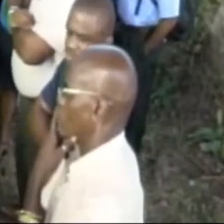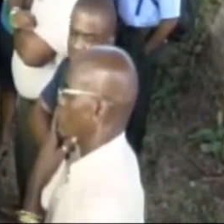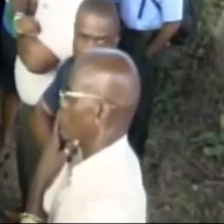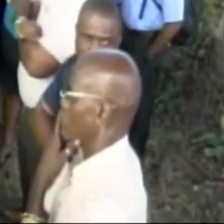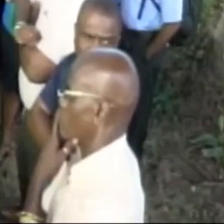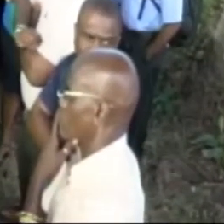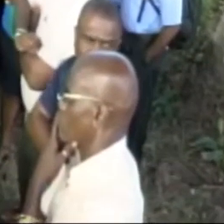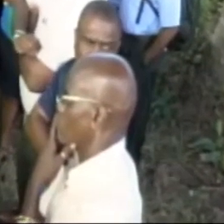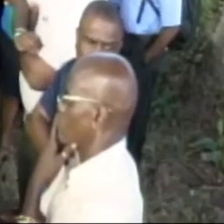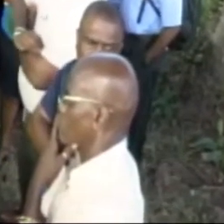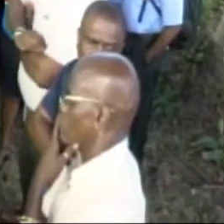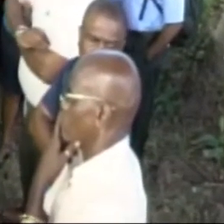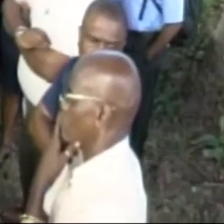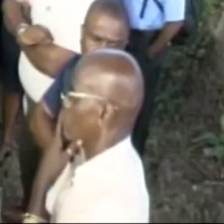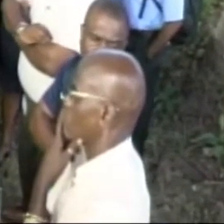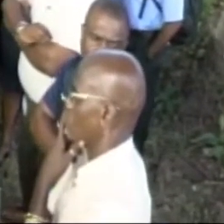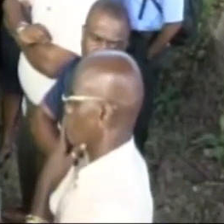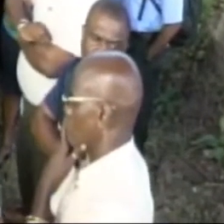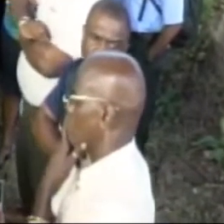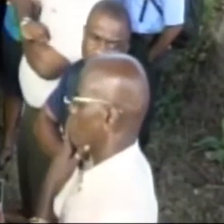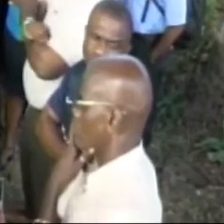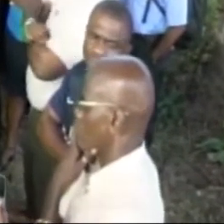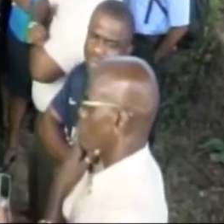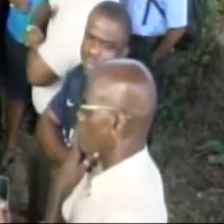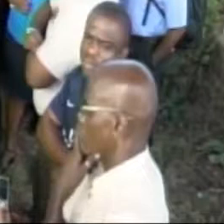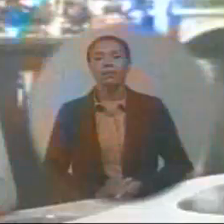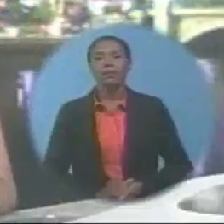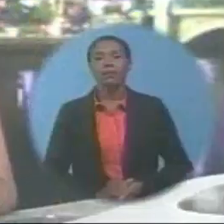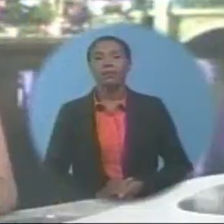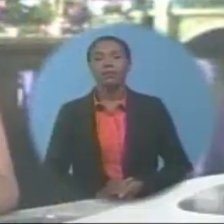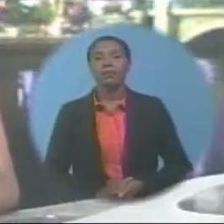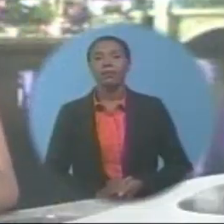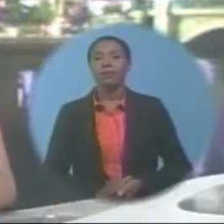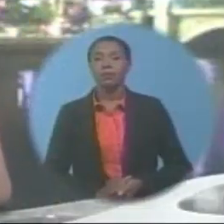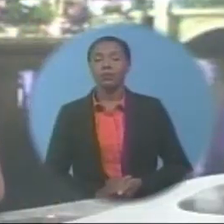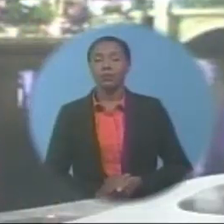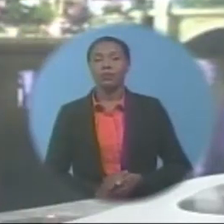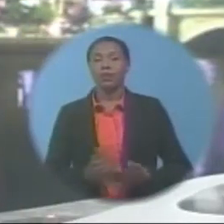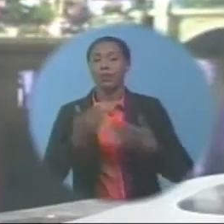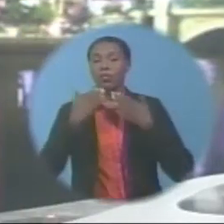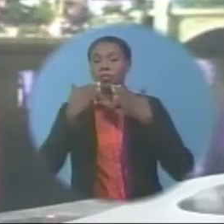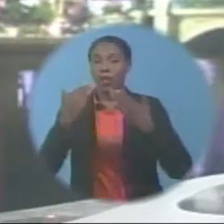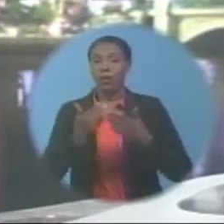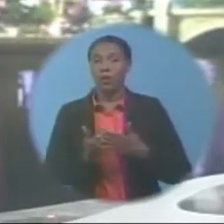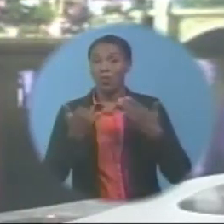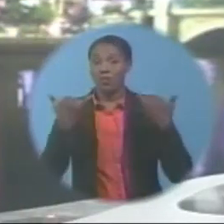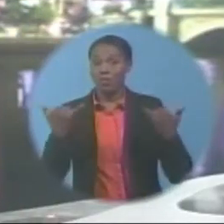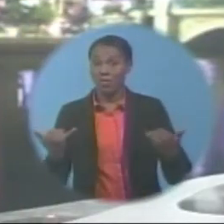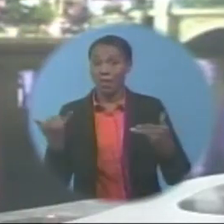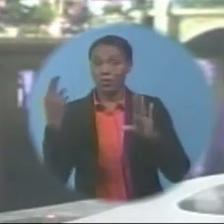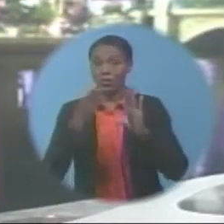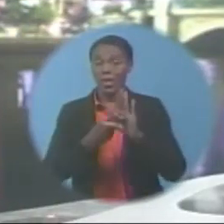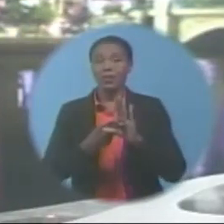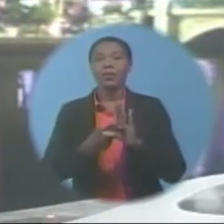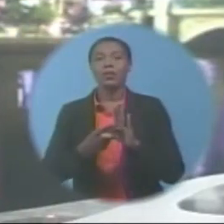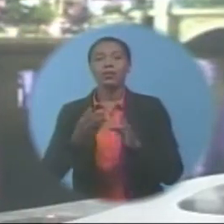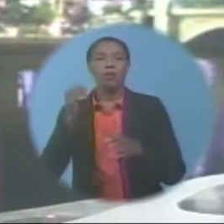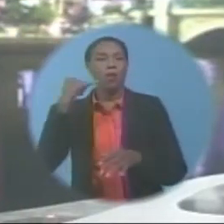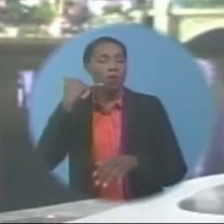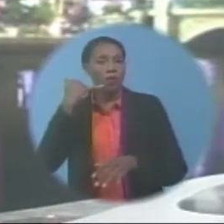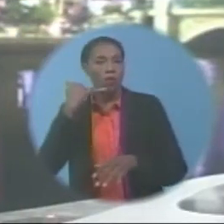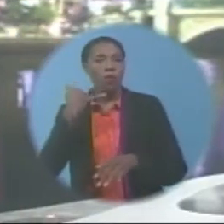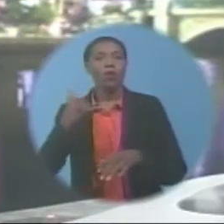continue. Brianne Phillips, CBC News. Rianne, thanks. And joining us live now via phone